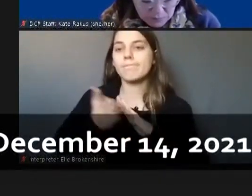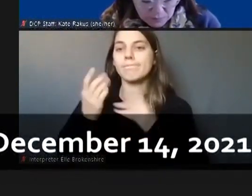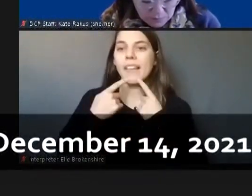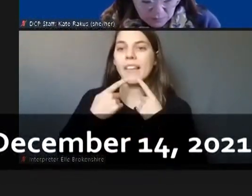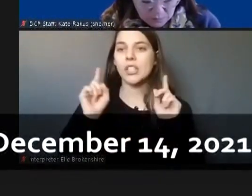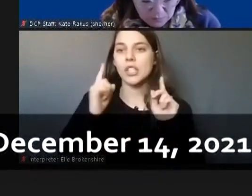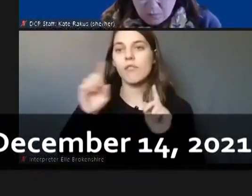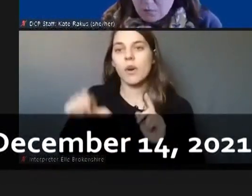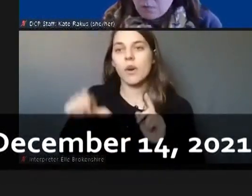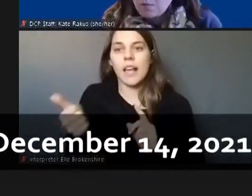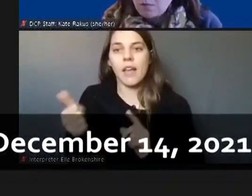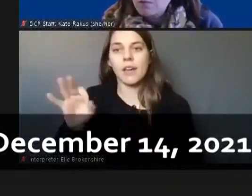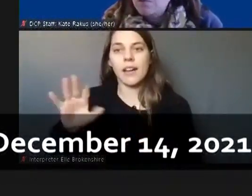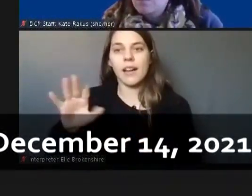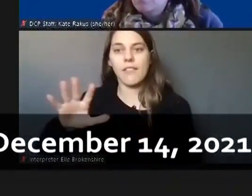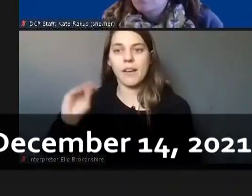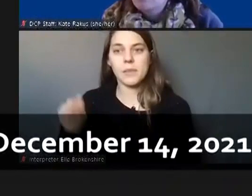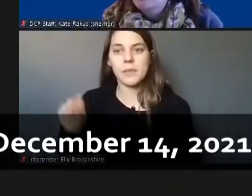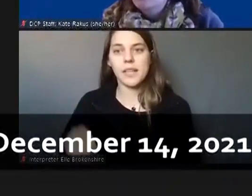next slide.